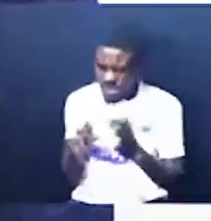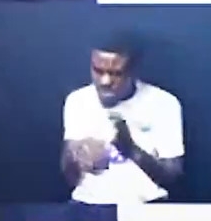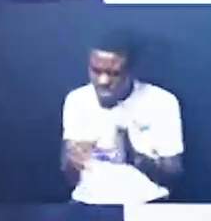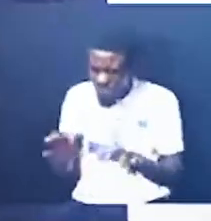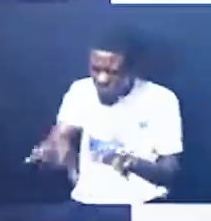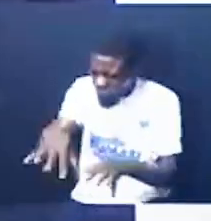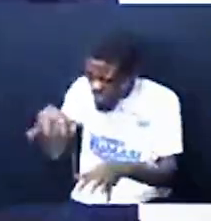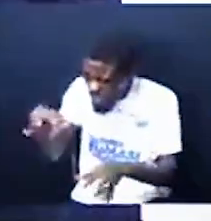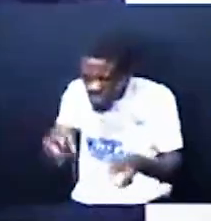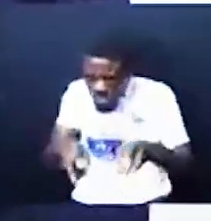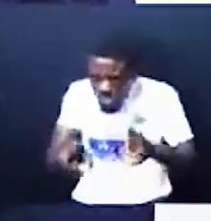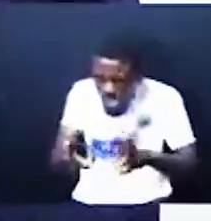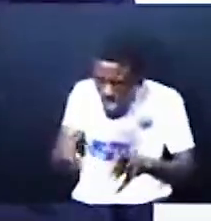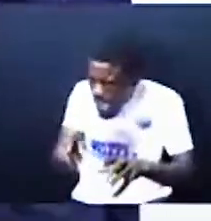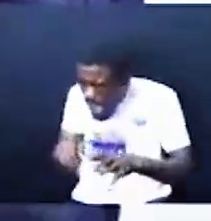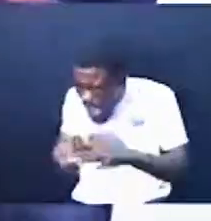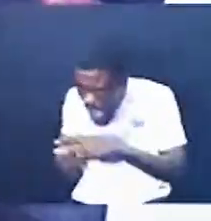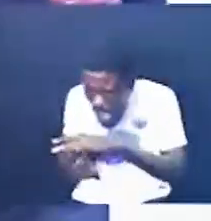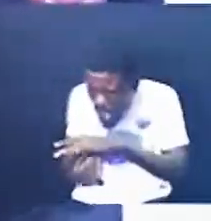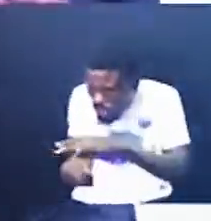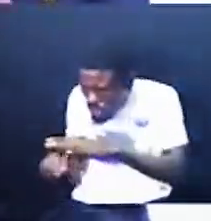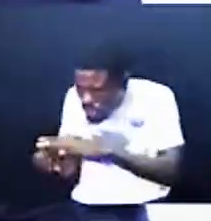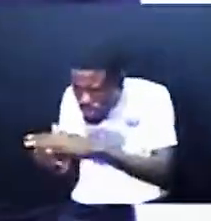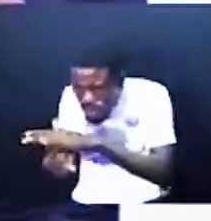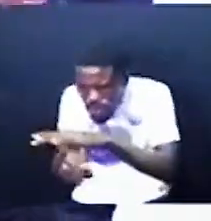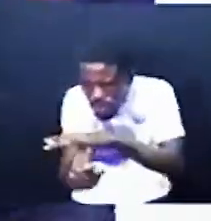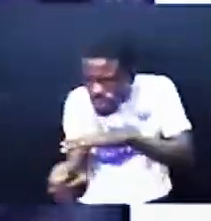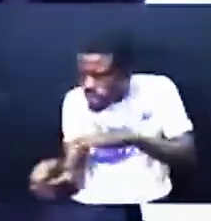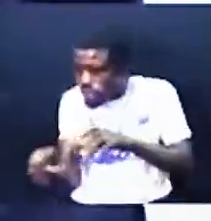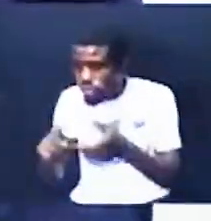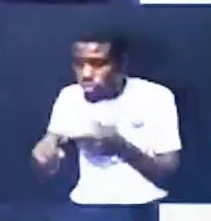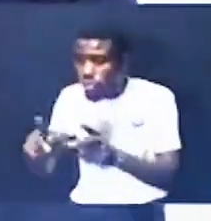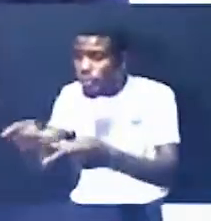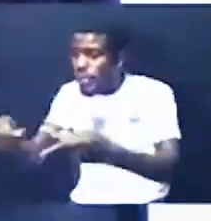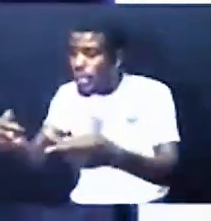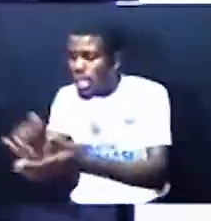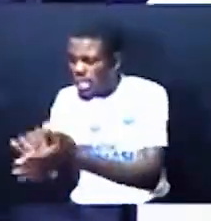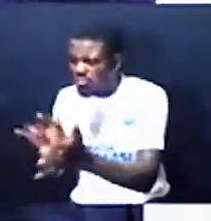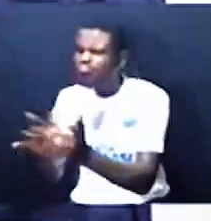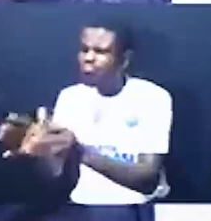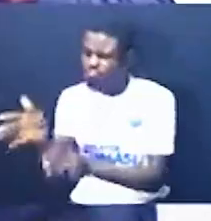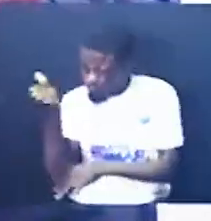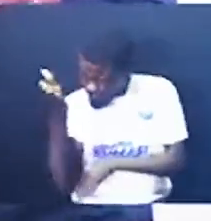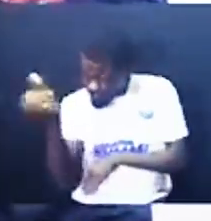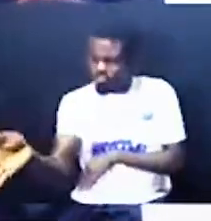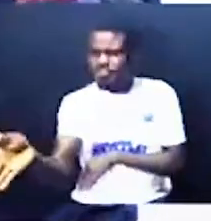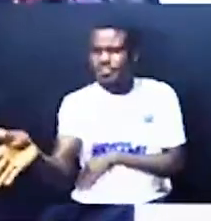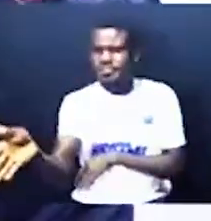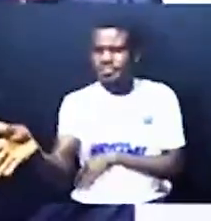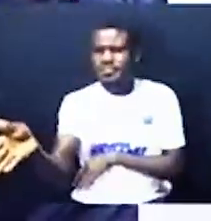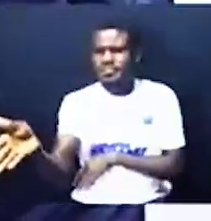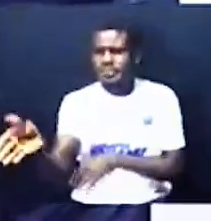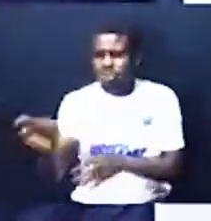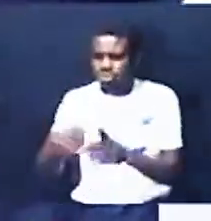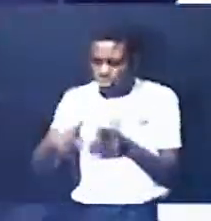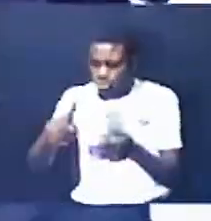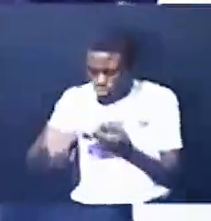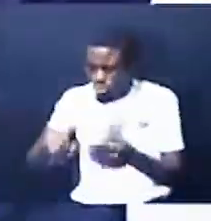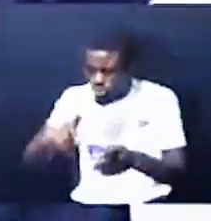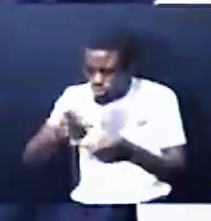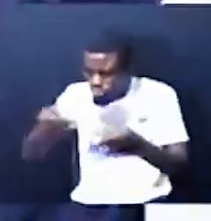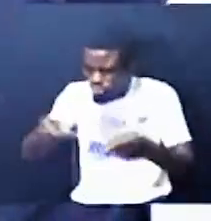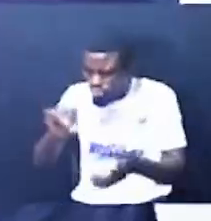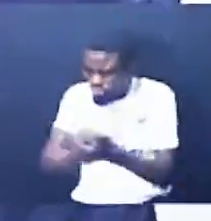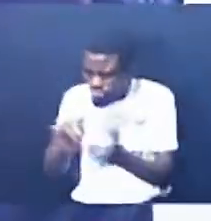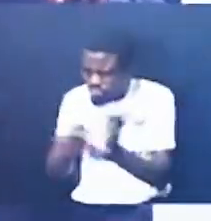way through the crowd yeah na dwen se obefa nkrofu ko ni mu where Jesus is akwa ko du ba bi a yesu wo where Jesus